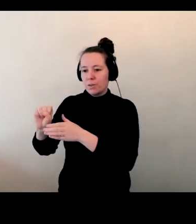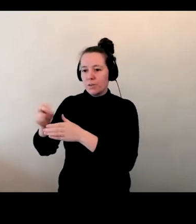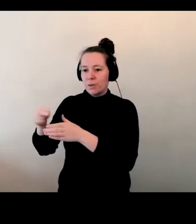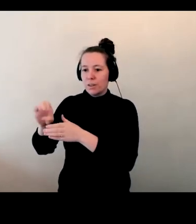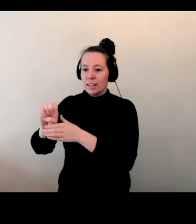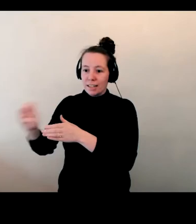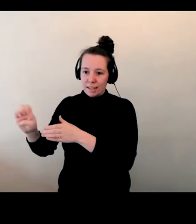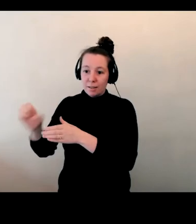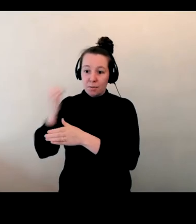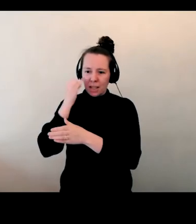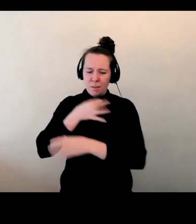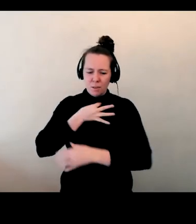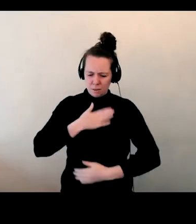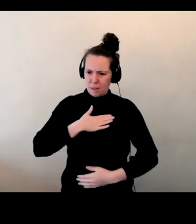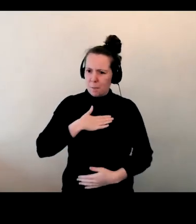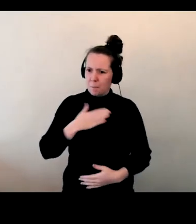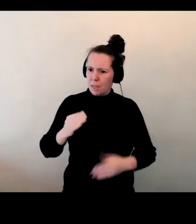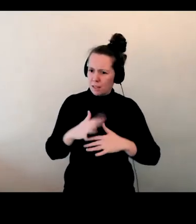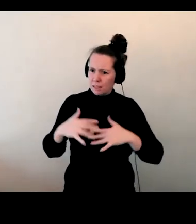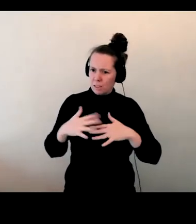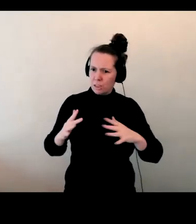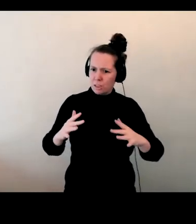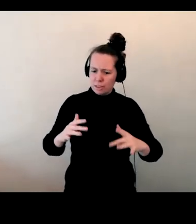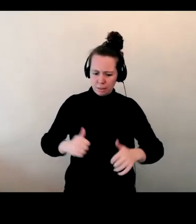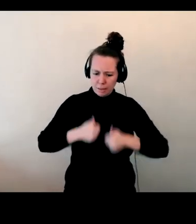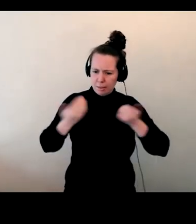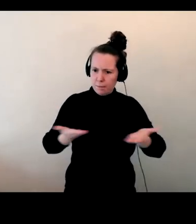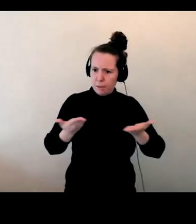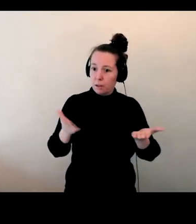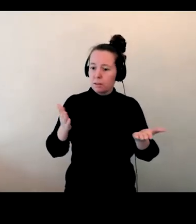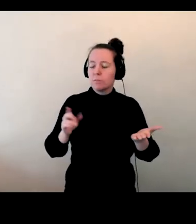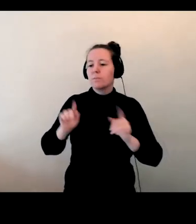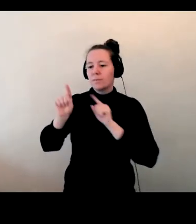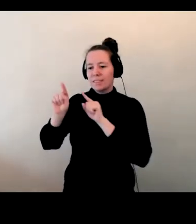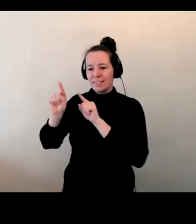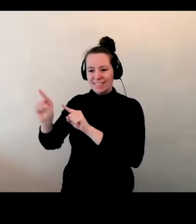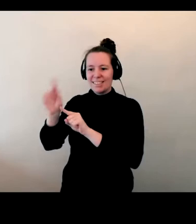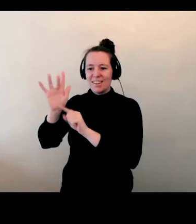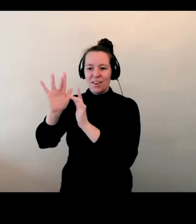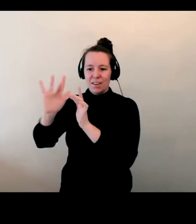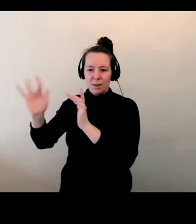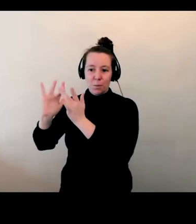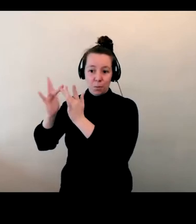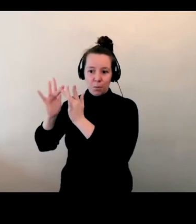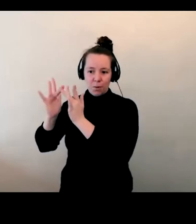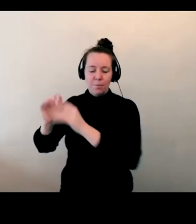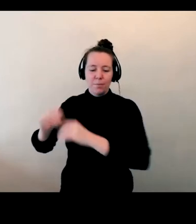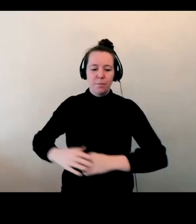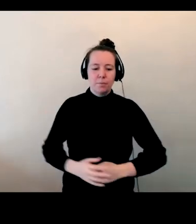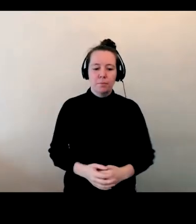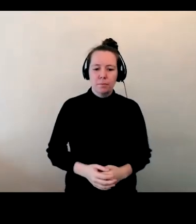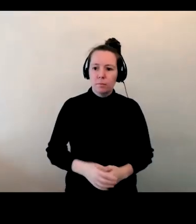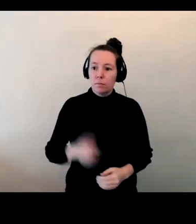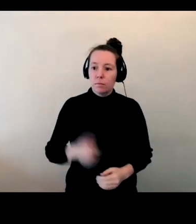more about the peoples whose land you're joining from today. BookNet Canada endorses the call to action from the Truth and